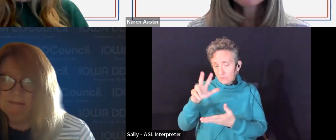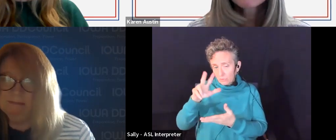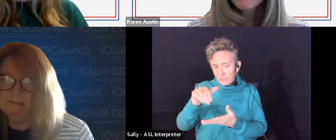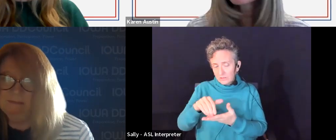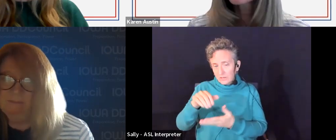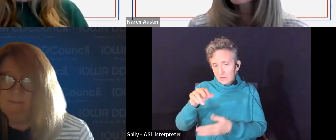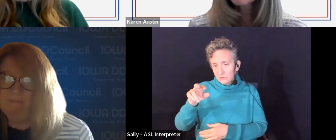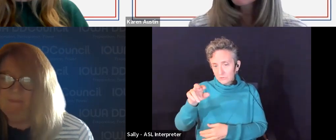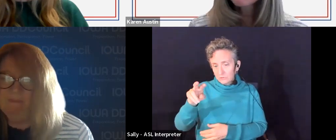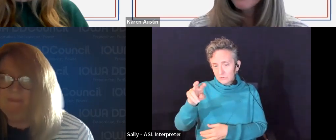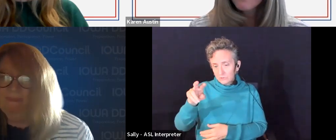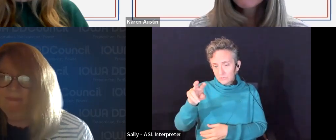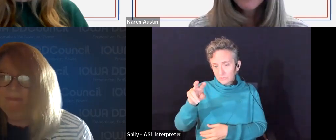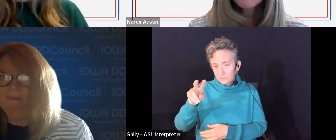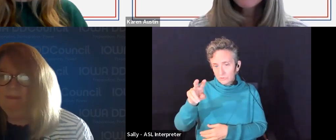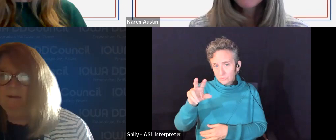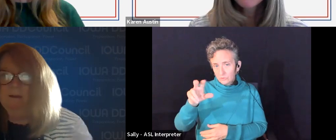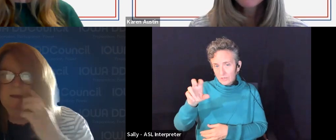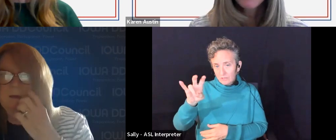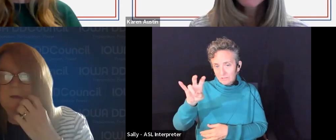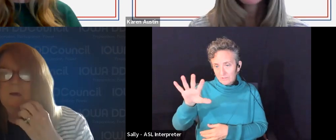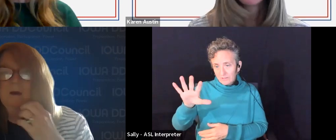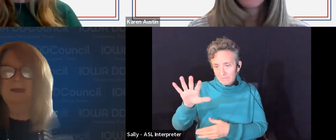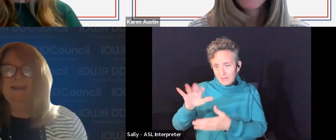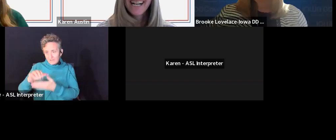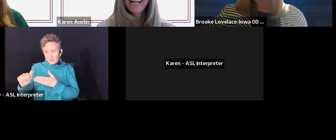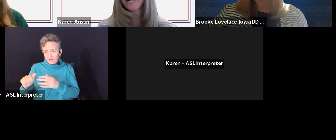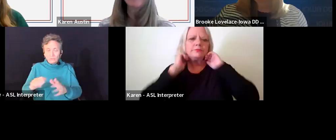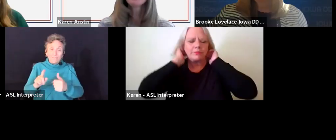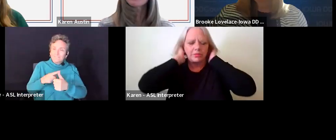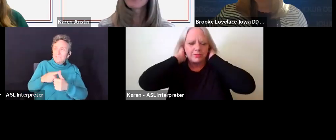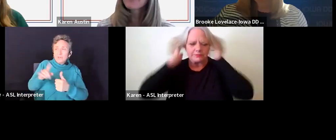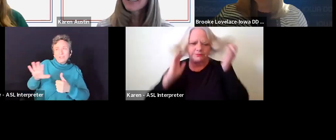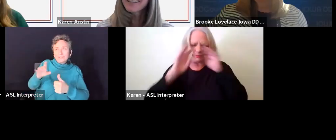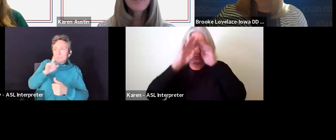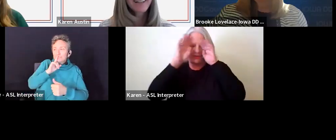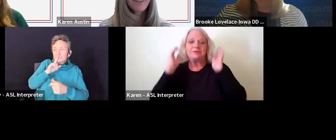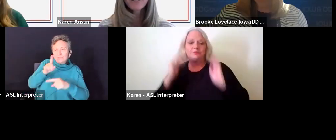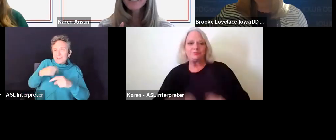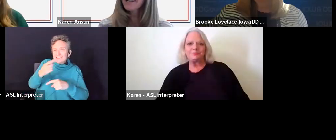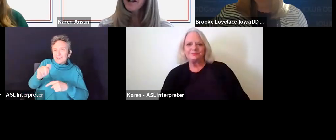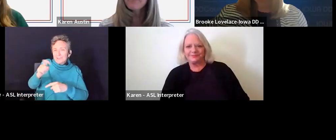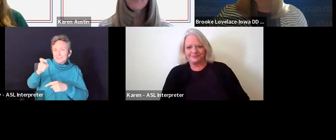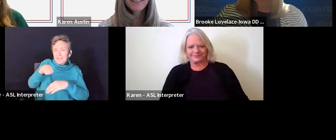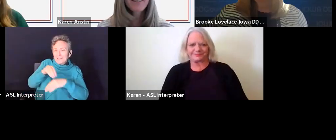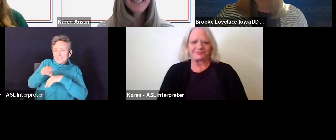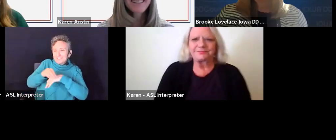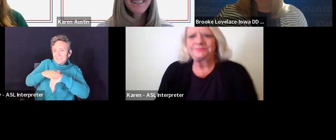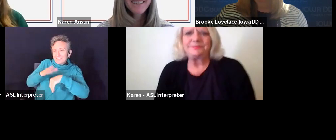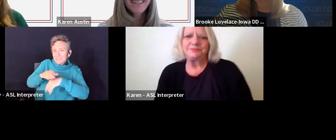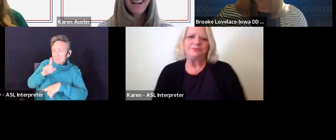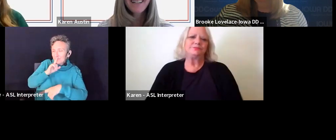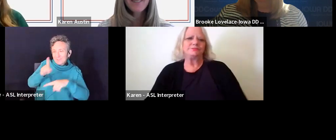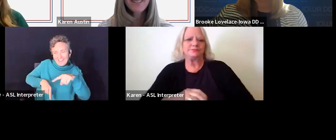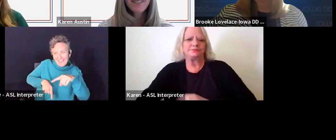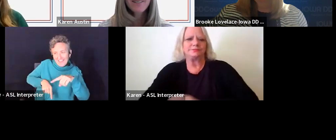So I will start with, we can't give tax or legal advice. Oh, that's right. So I'm gonna, I preface questions